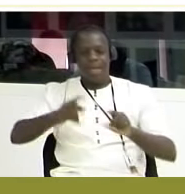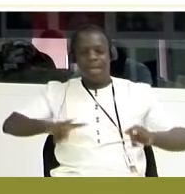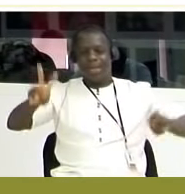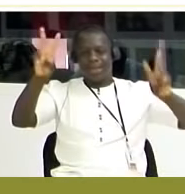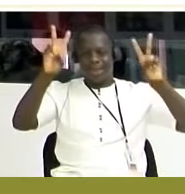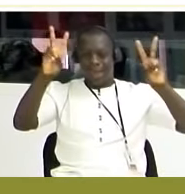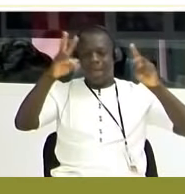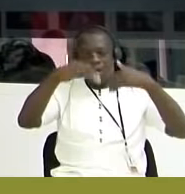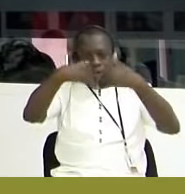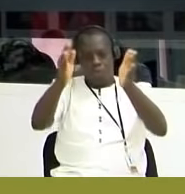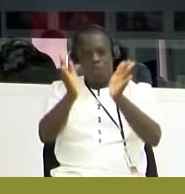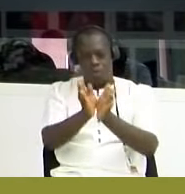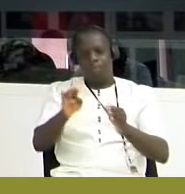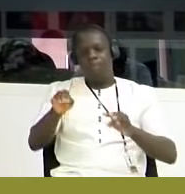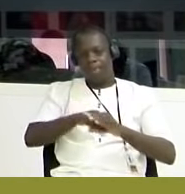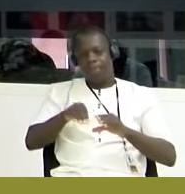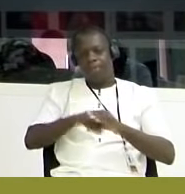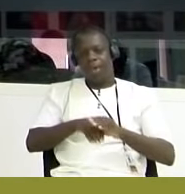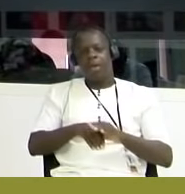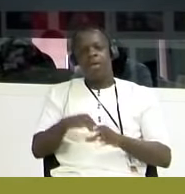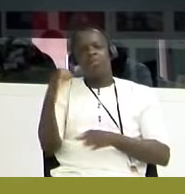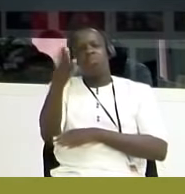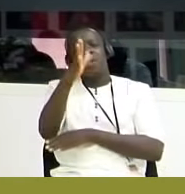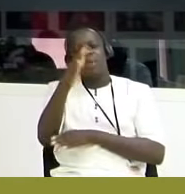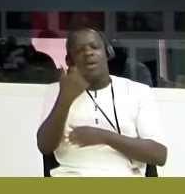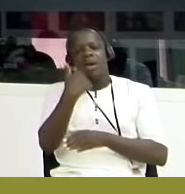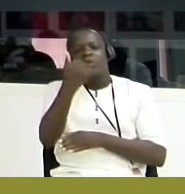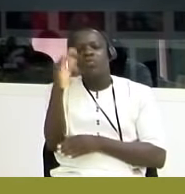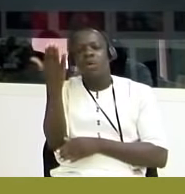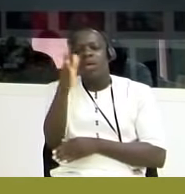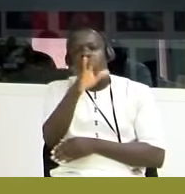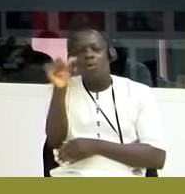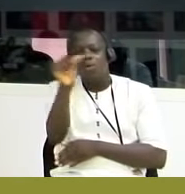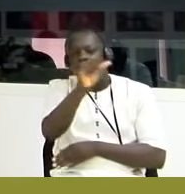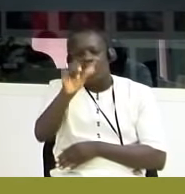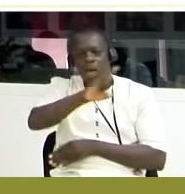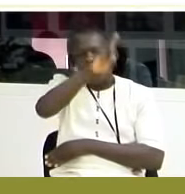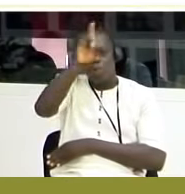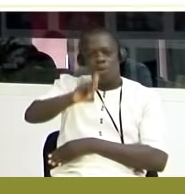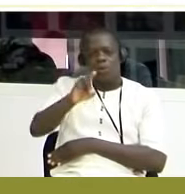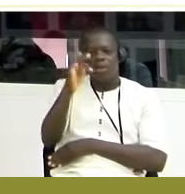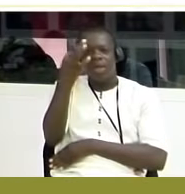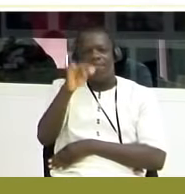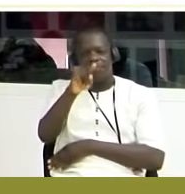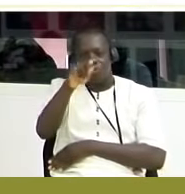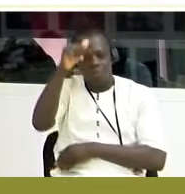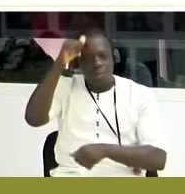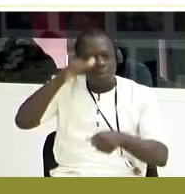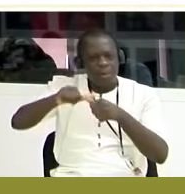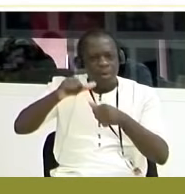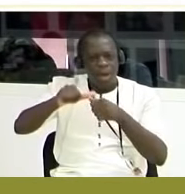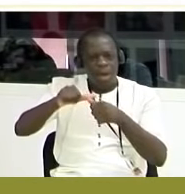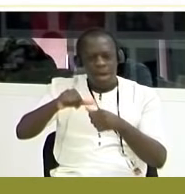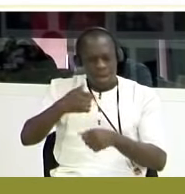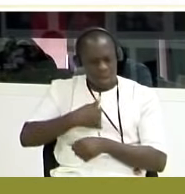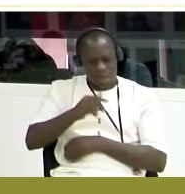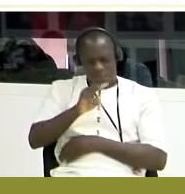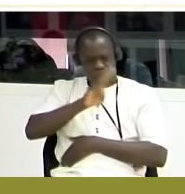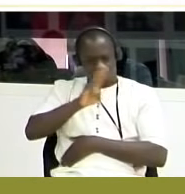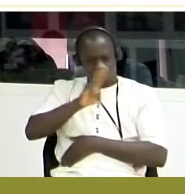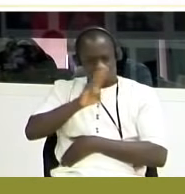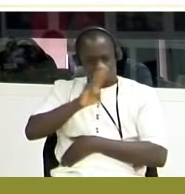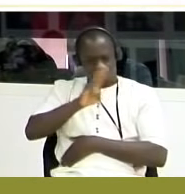Did they ask you any other questions as far as you recall? I don't remember. Maybe they asked, but I